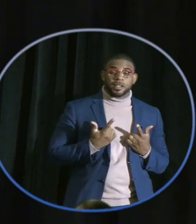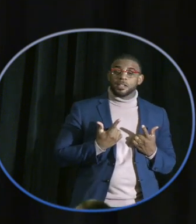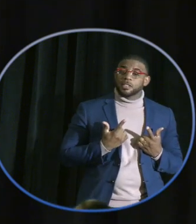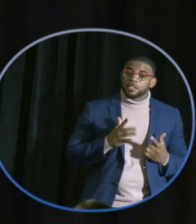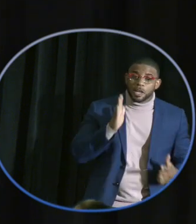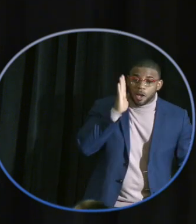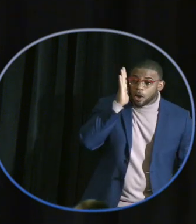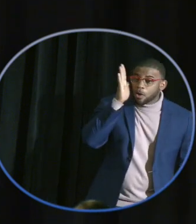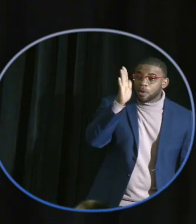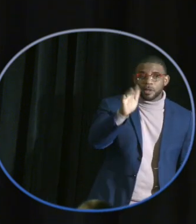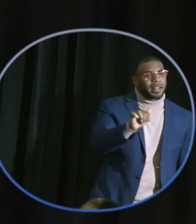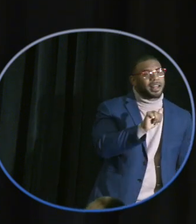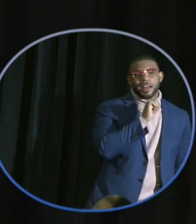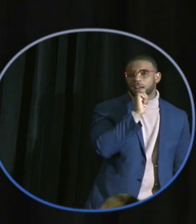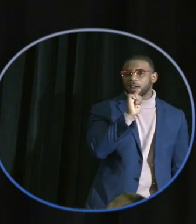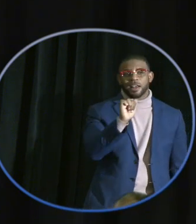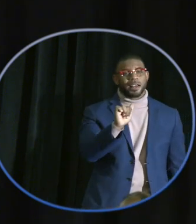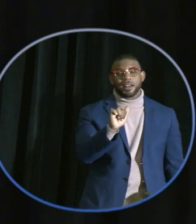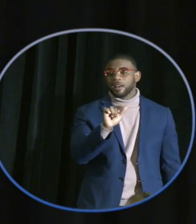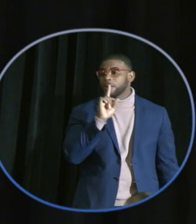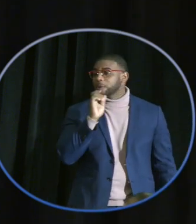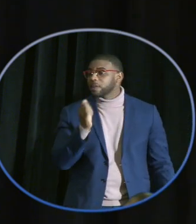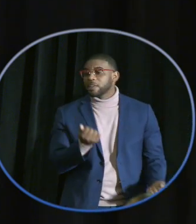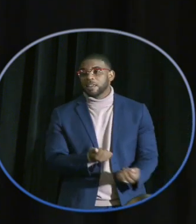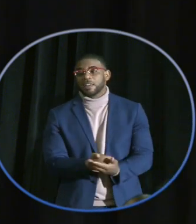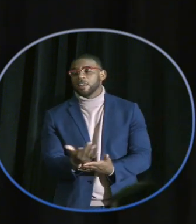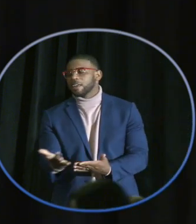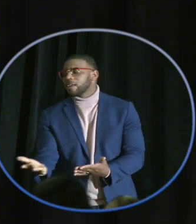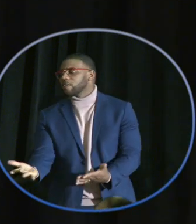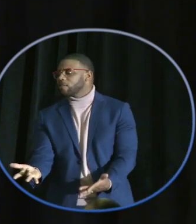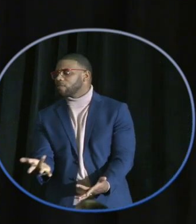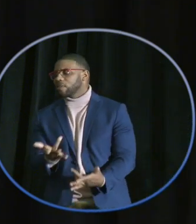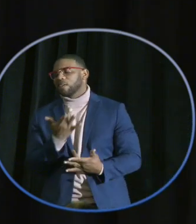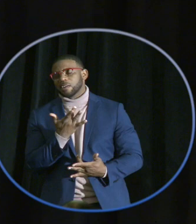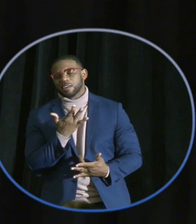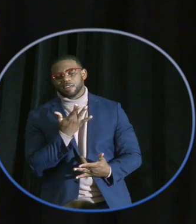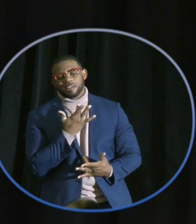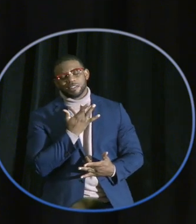living shall not be in